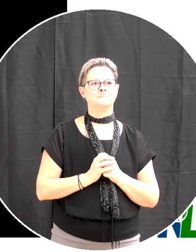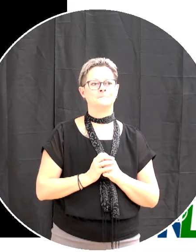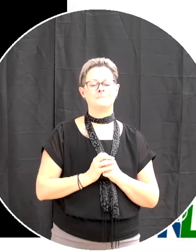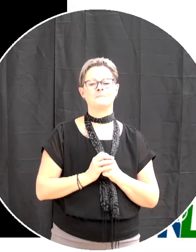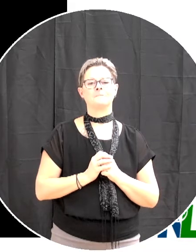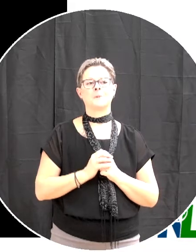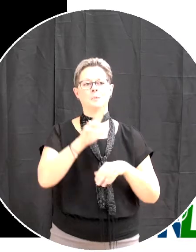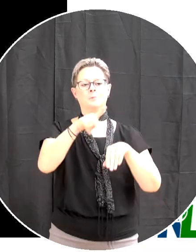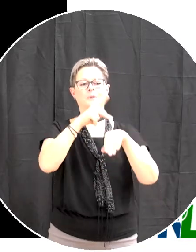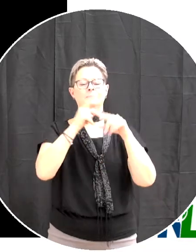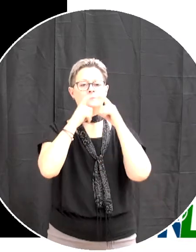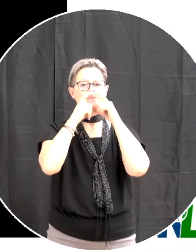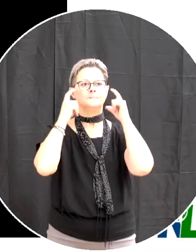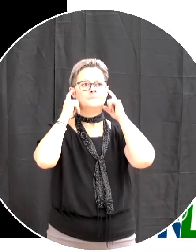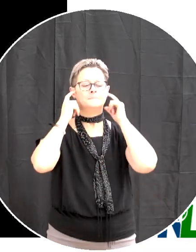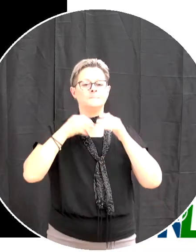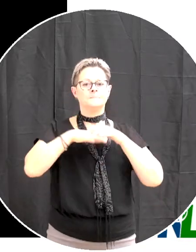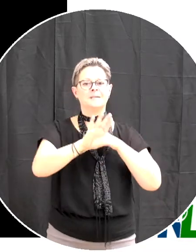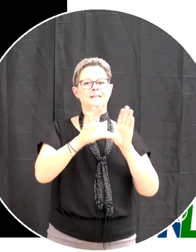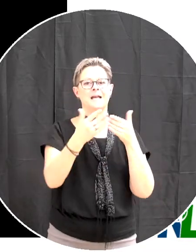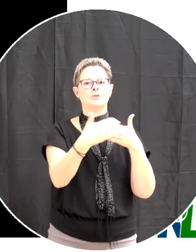Hi everyone, bonjour tout le monde.